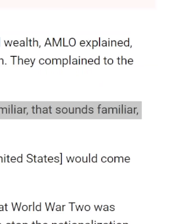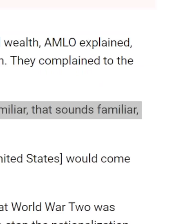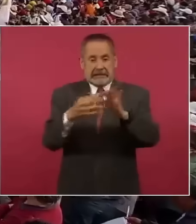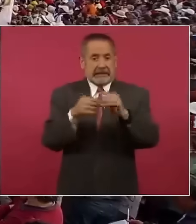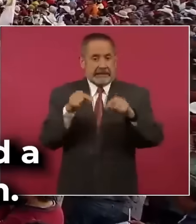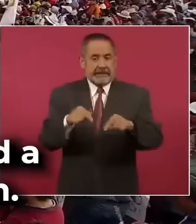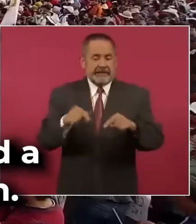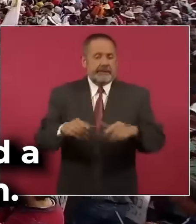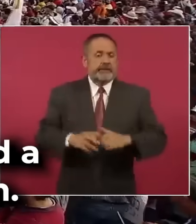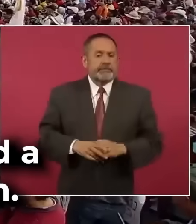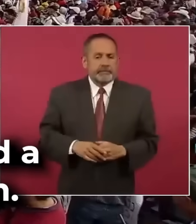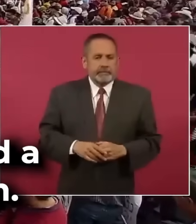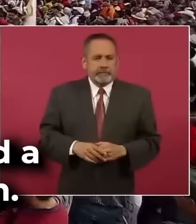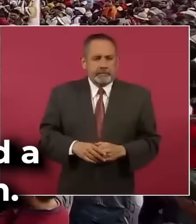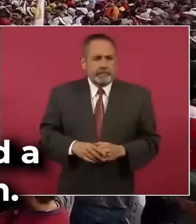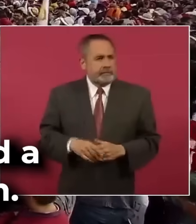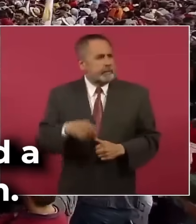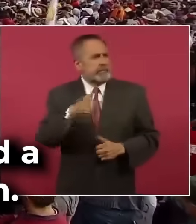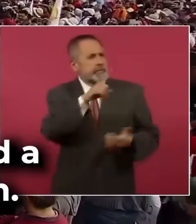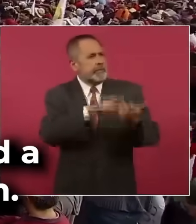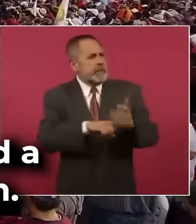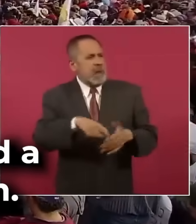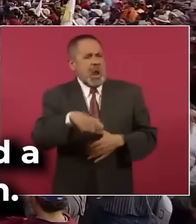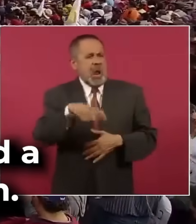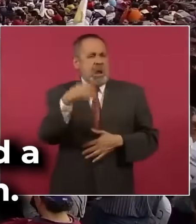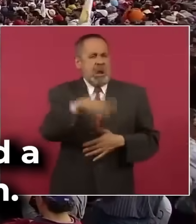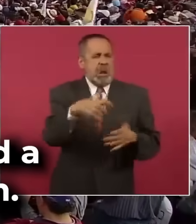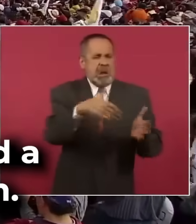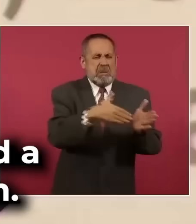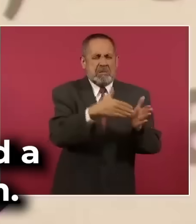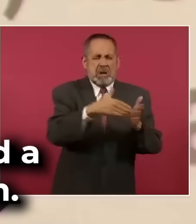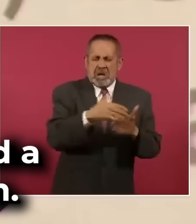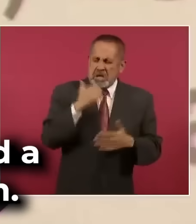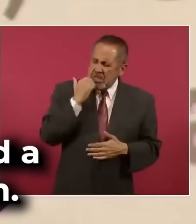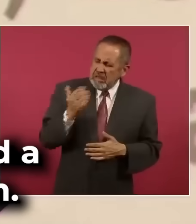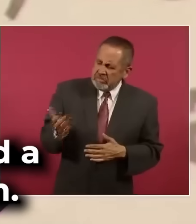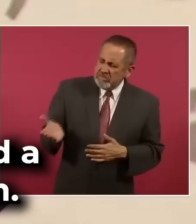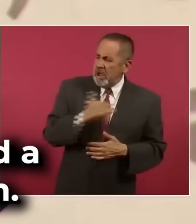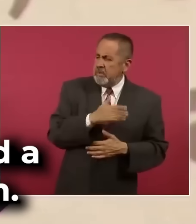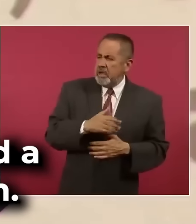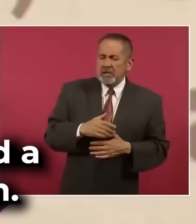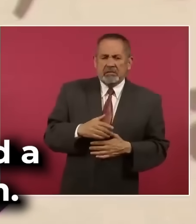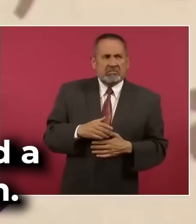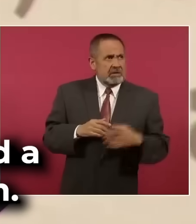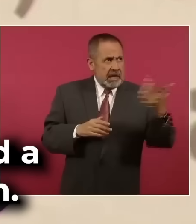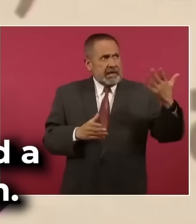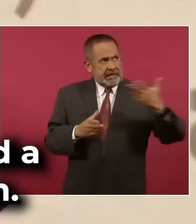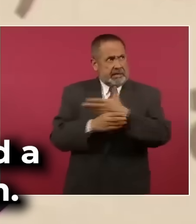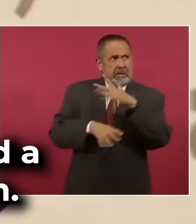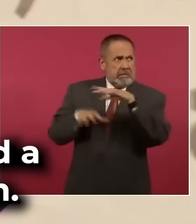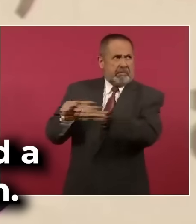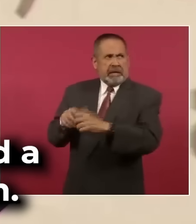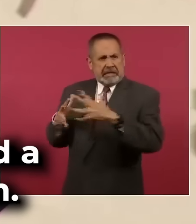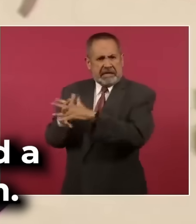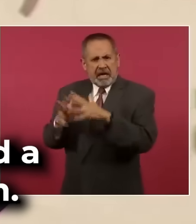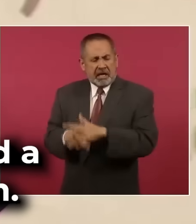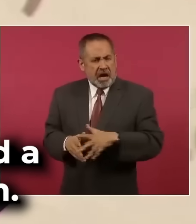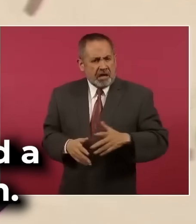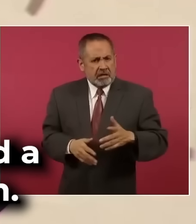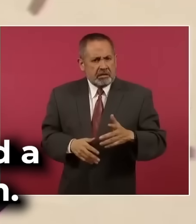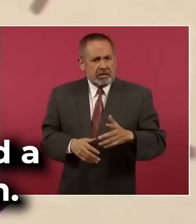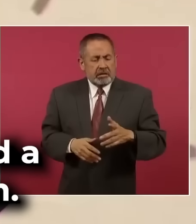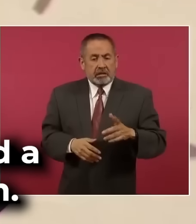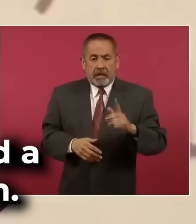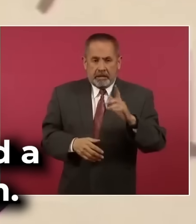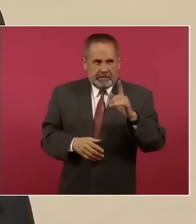familiar. Los millonarios pedían que fuera la intervención. A